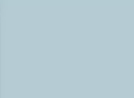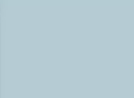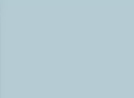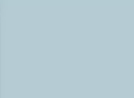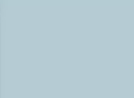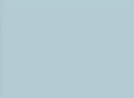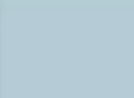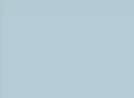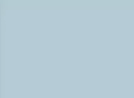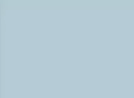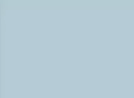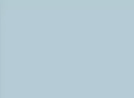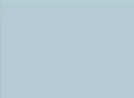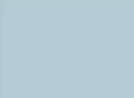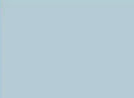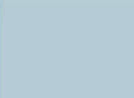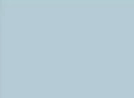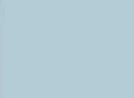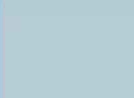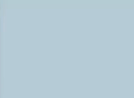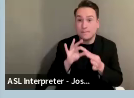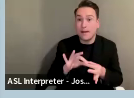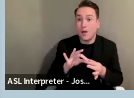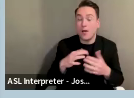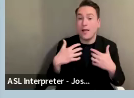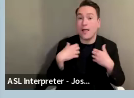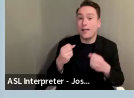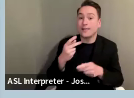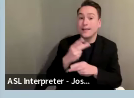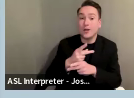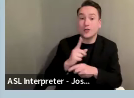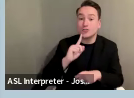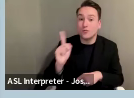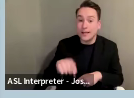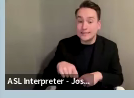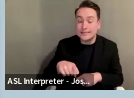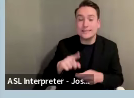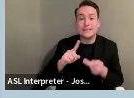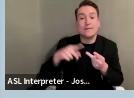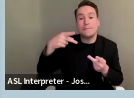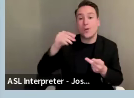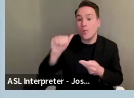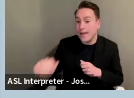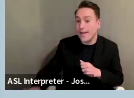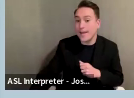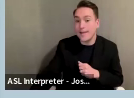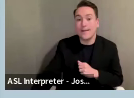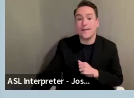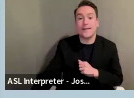Any other questions about the healthcare directive or power of attorney,